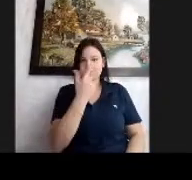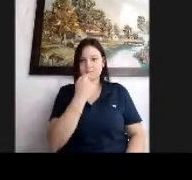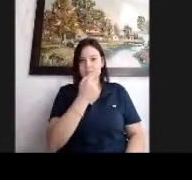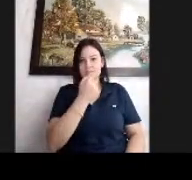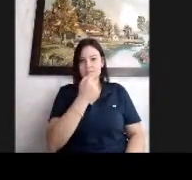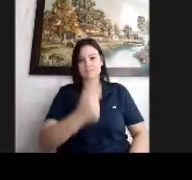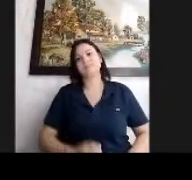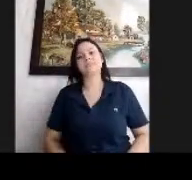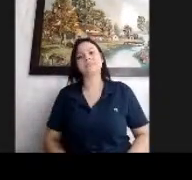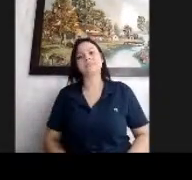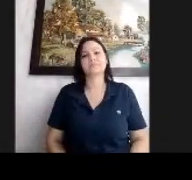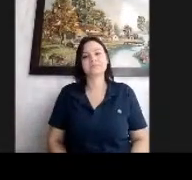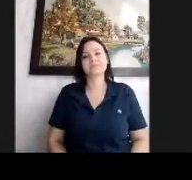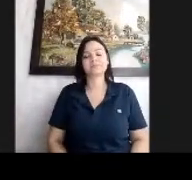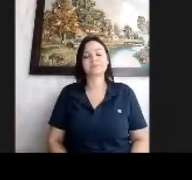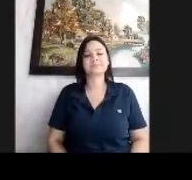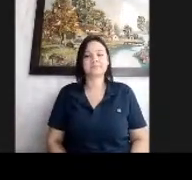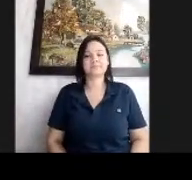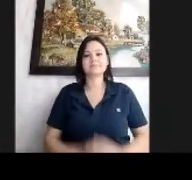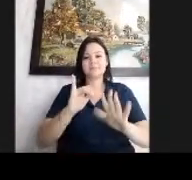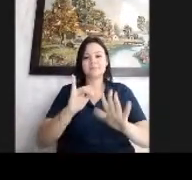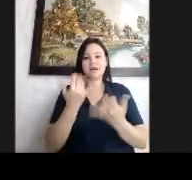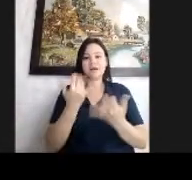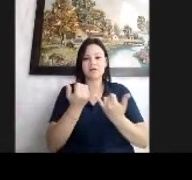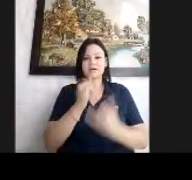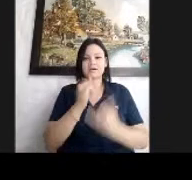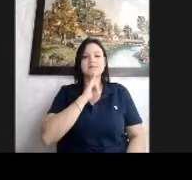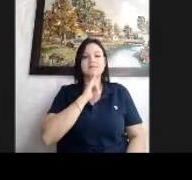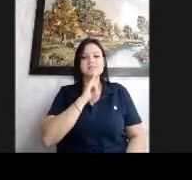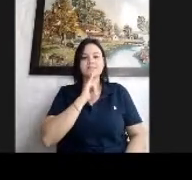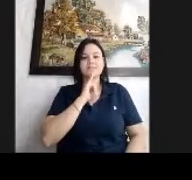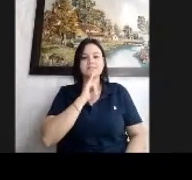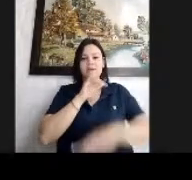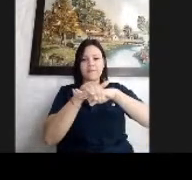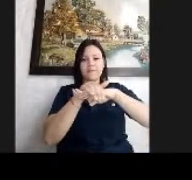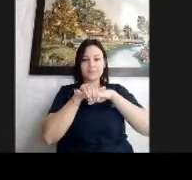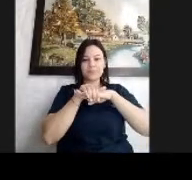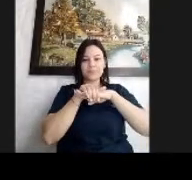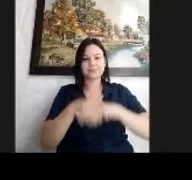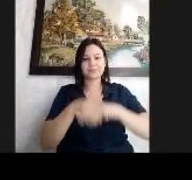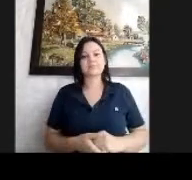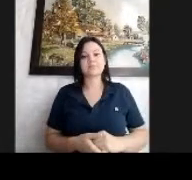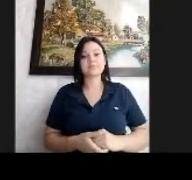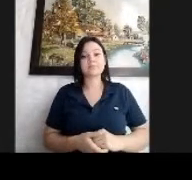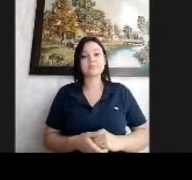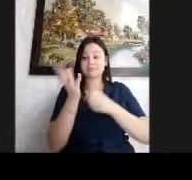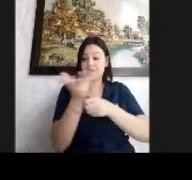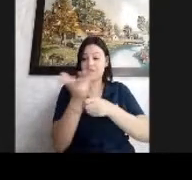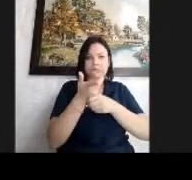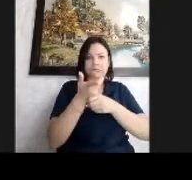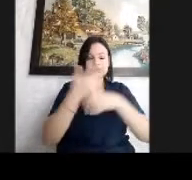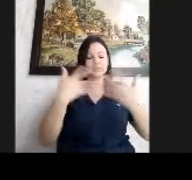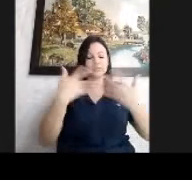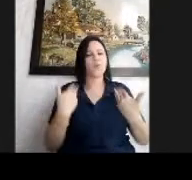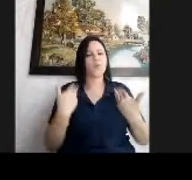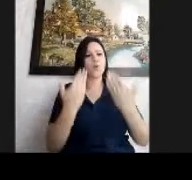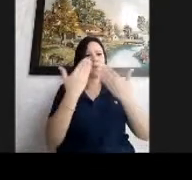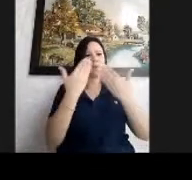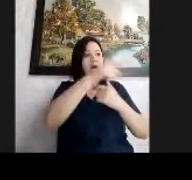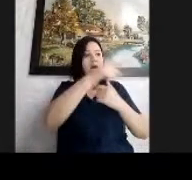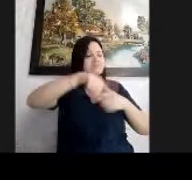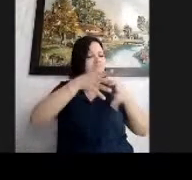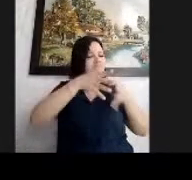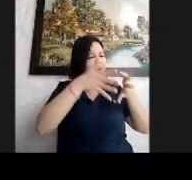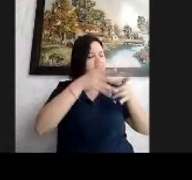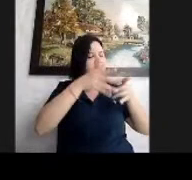el arte es la manera más efectiva y eficaz por medio de la cual podemos enrutar a nuestros jóvenes. Okay. So art is